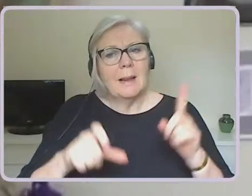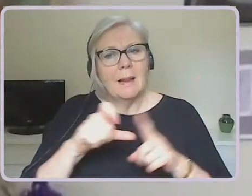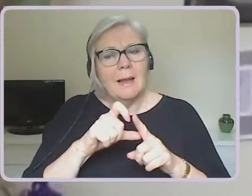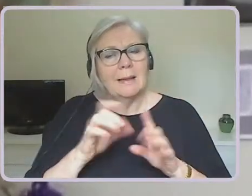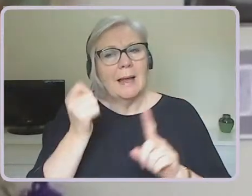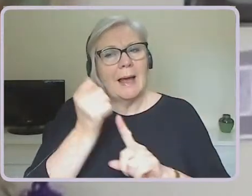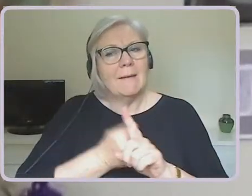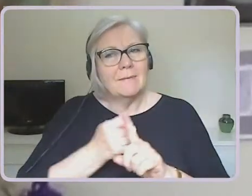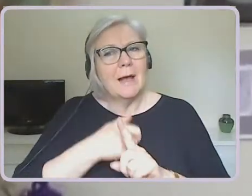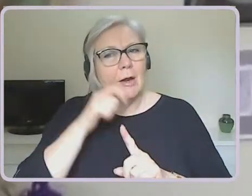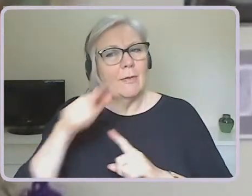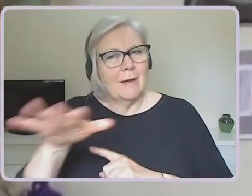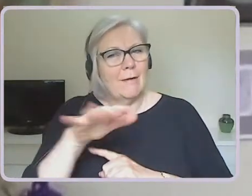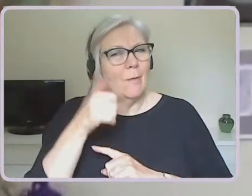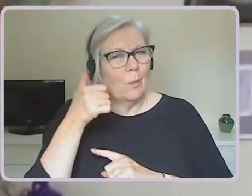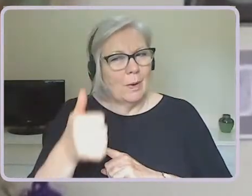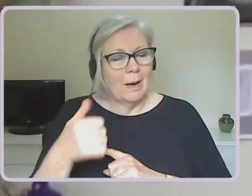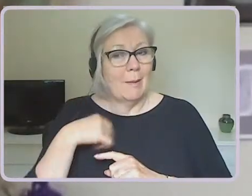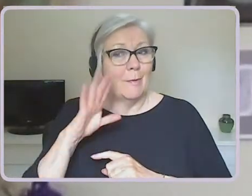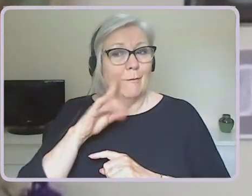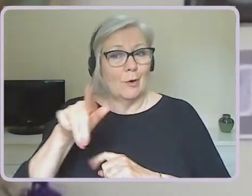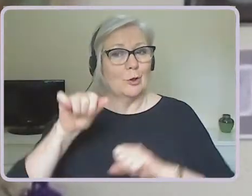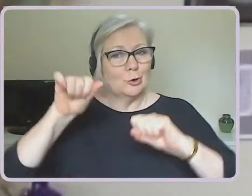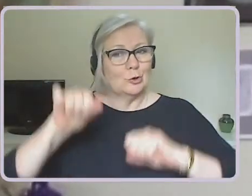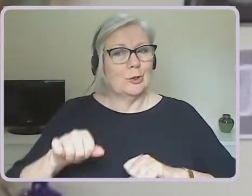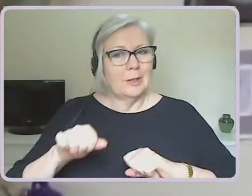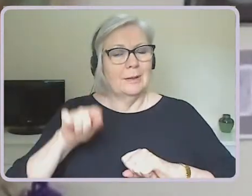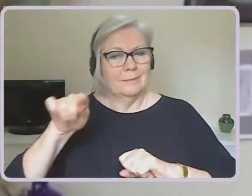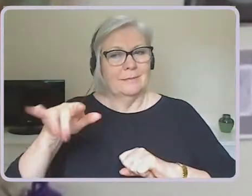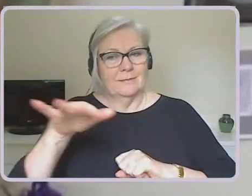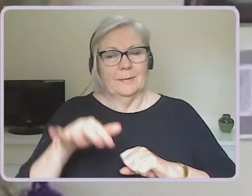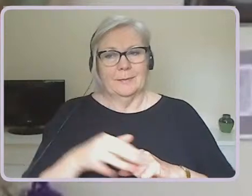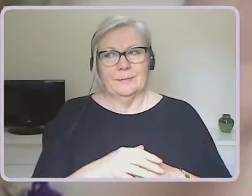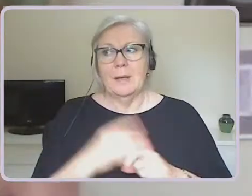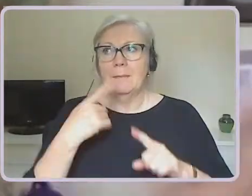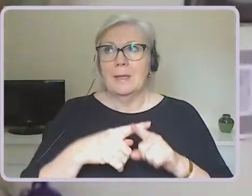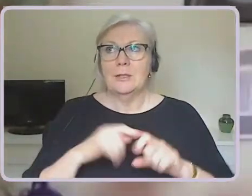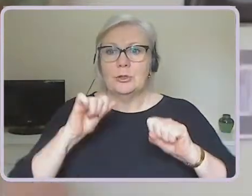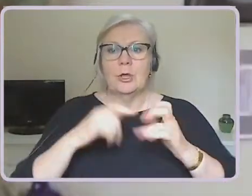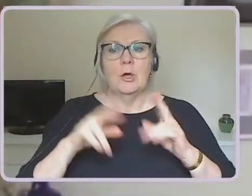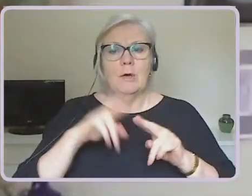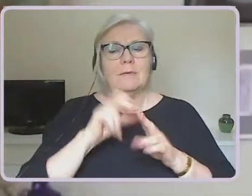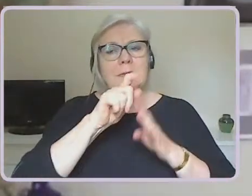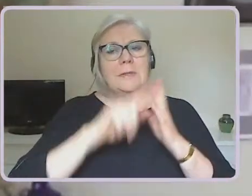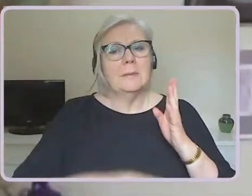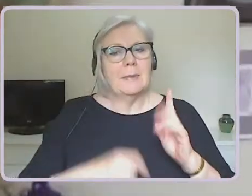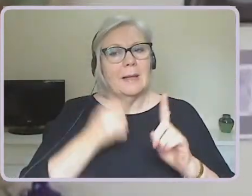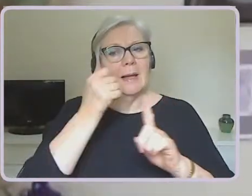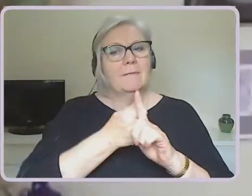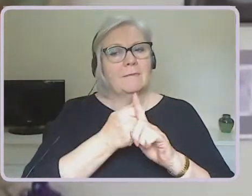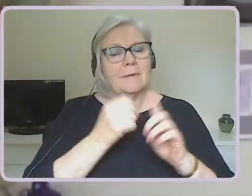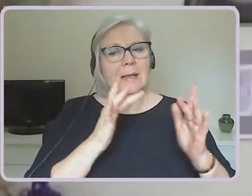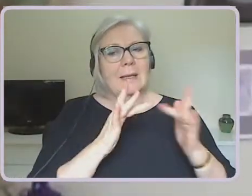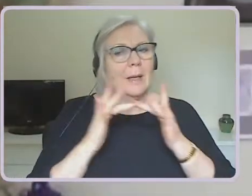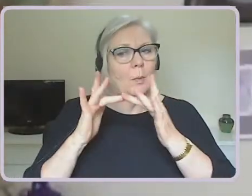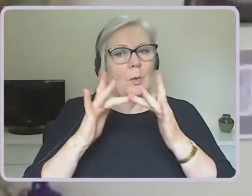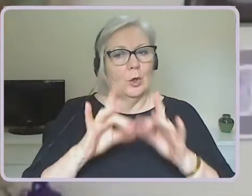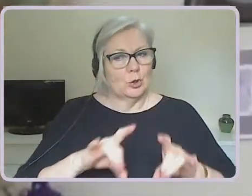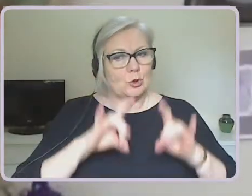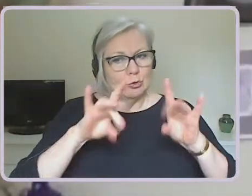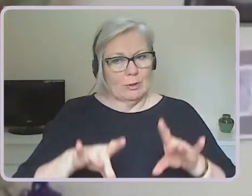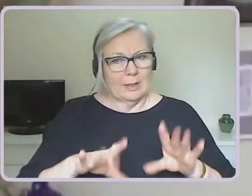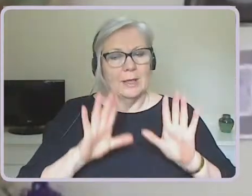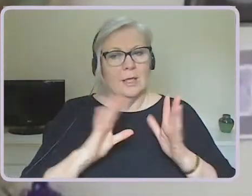some period of time I was the chair of the Disability Advocacy Network of Australia. So I'm bringing all of that into the conversation